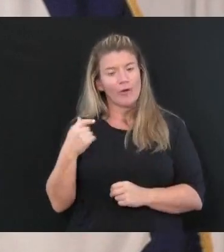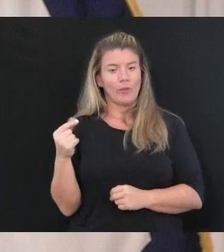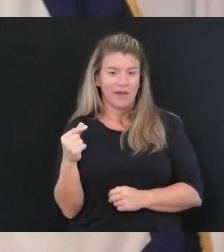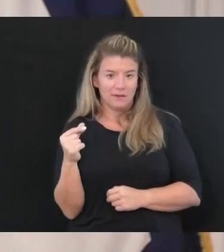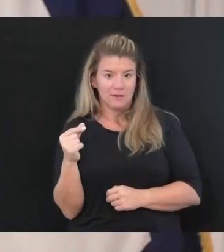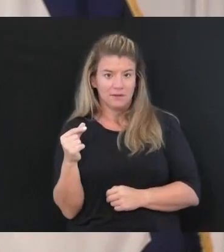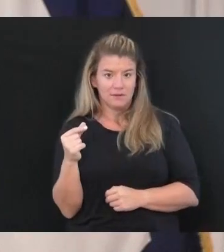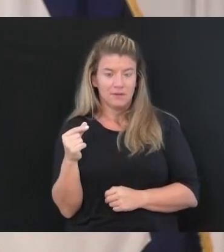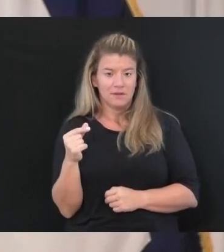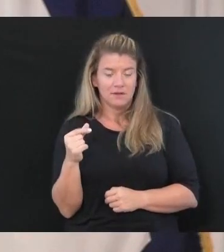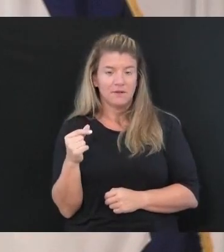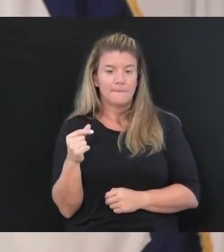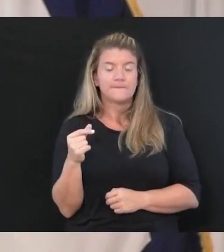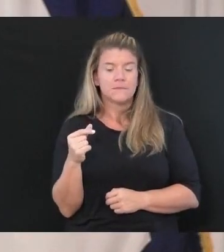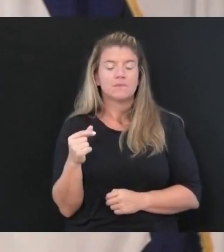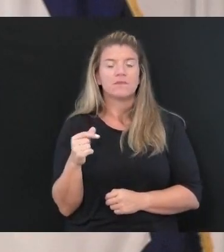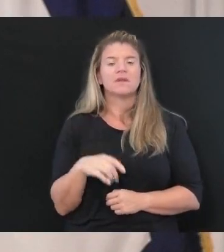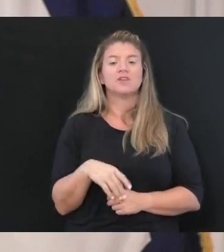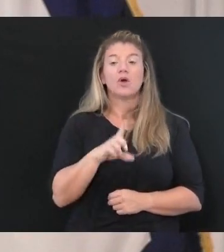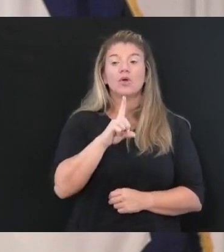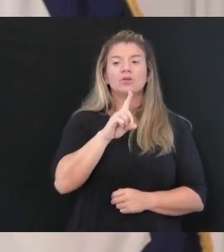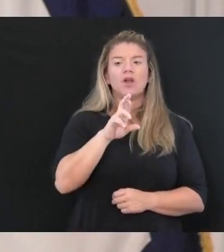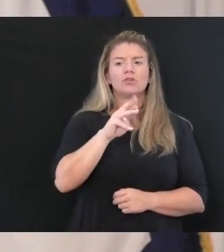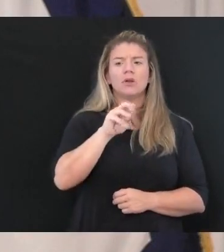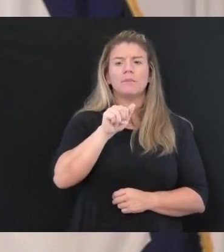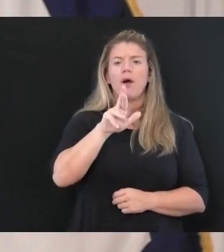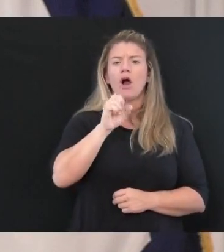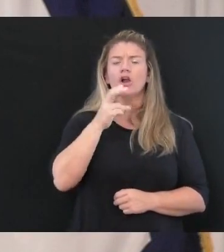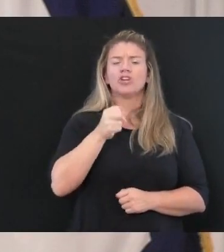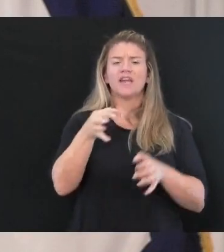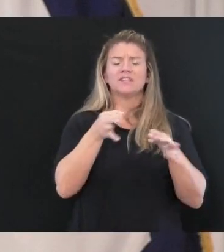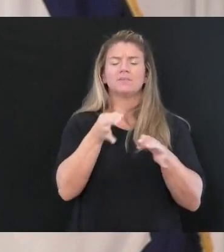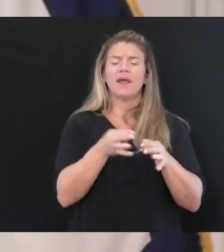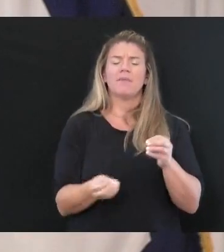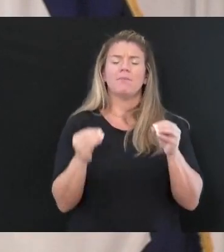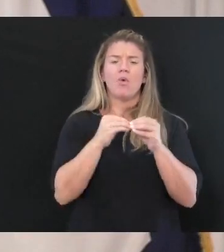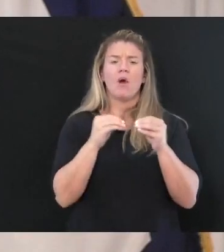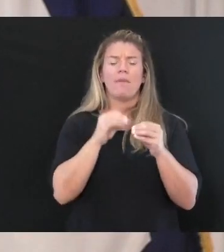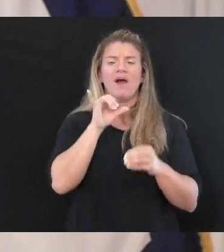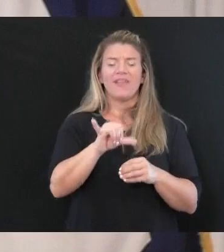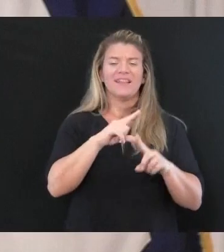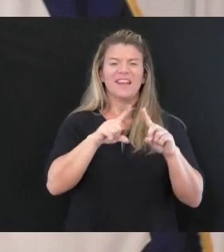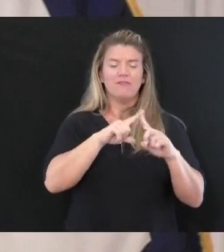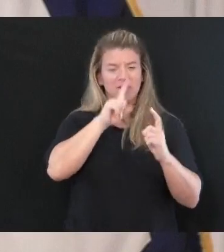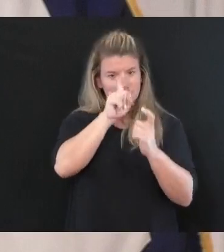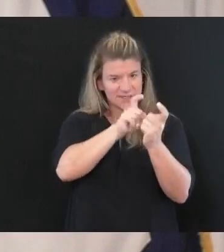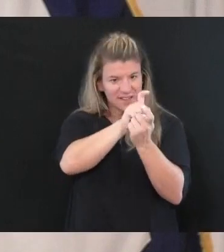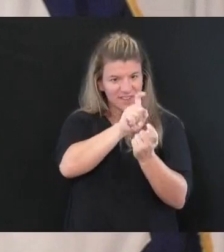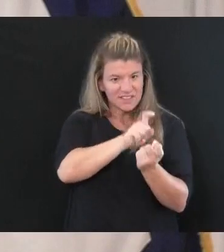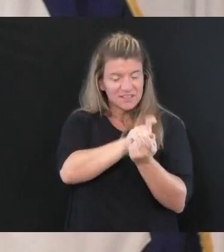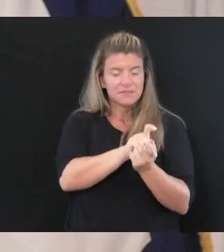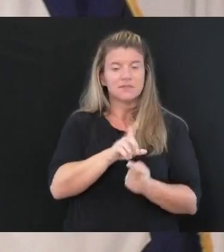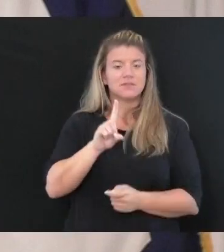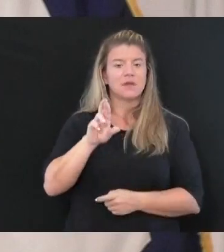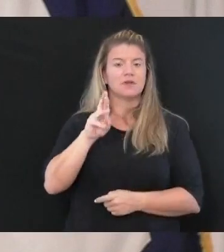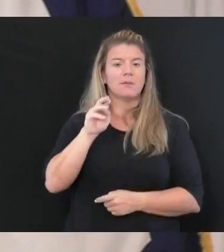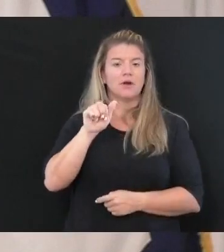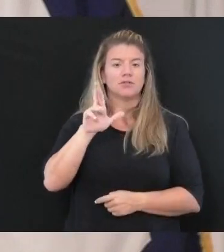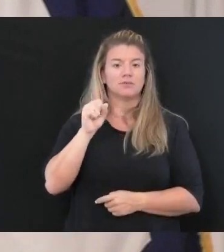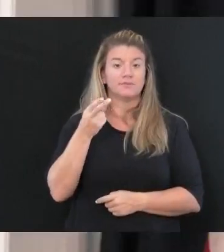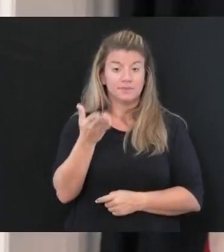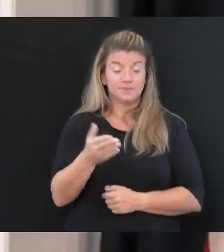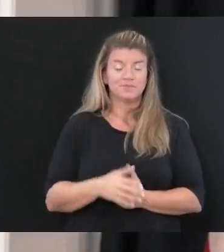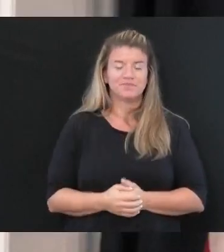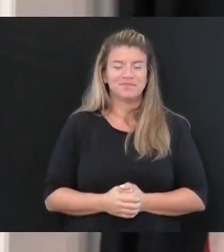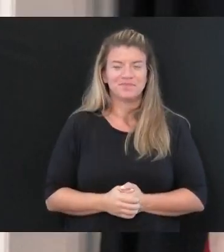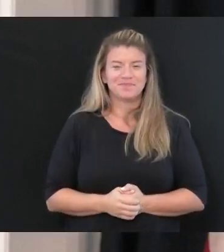green. And so Dr. Marsh is going to be able to talk to you more about all the specifics and everything, but Dr. Marsh.